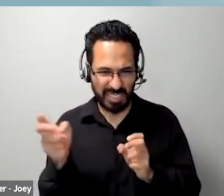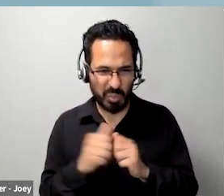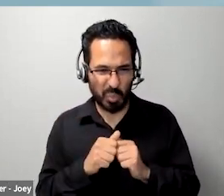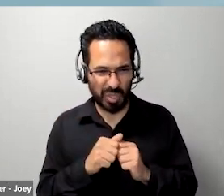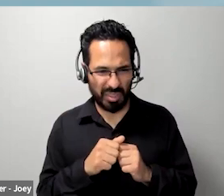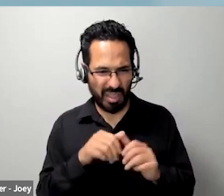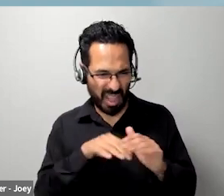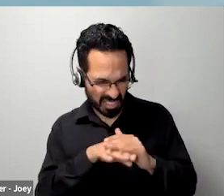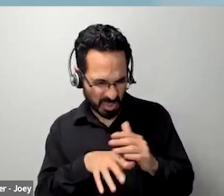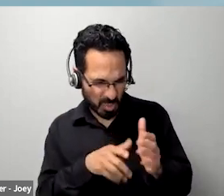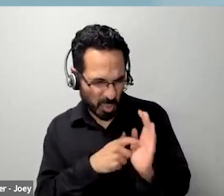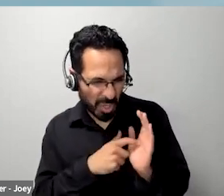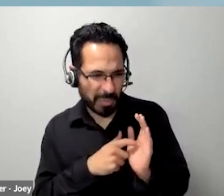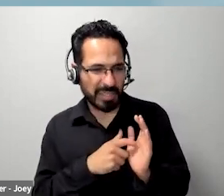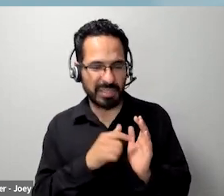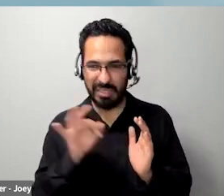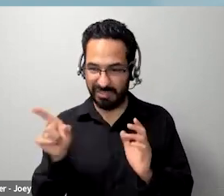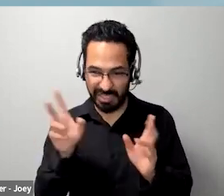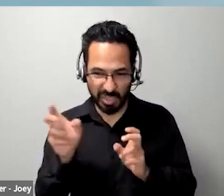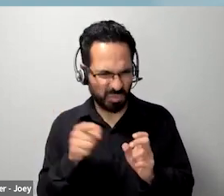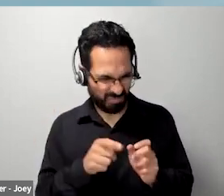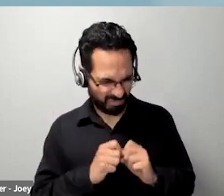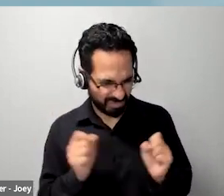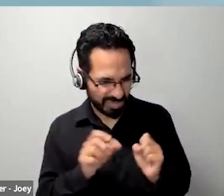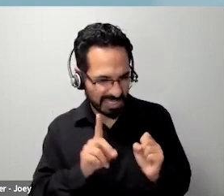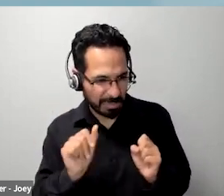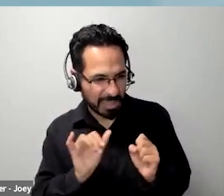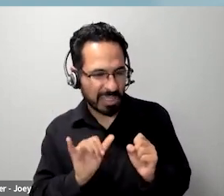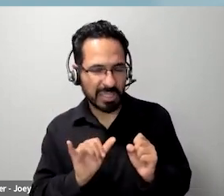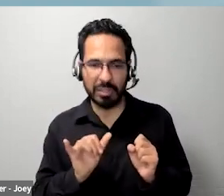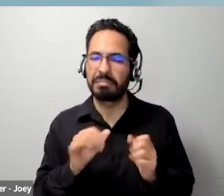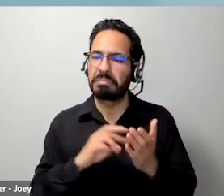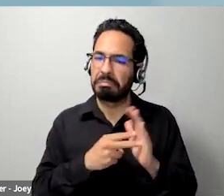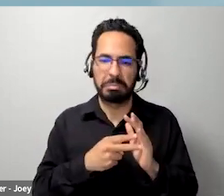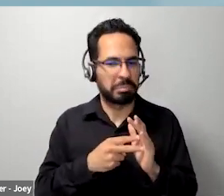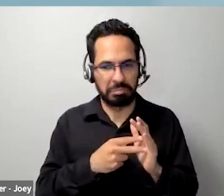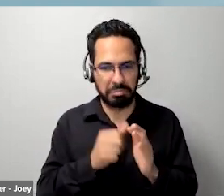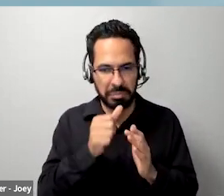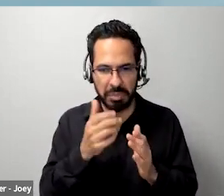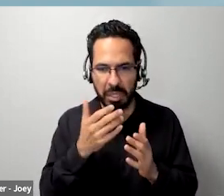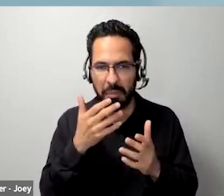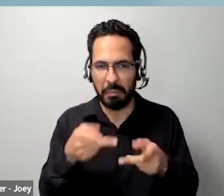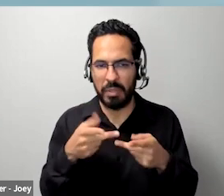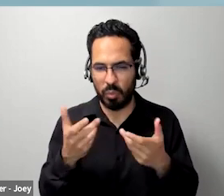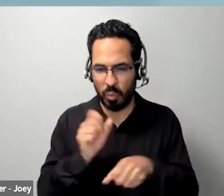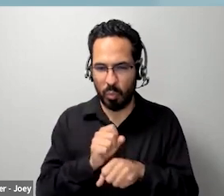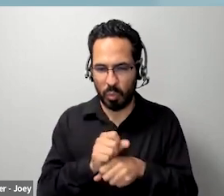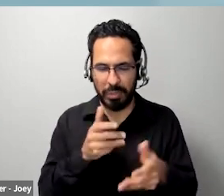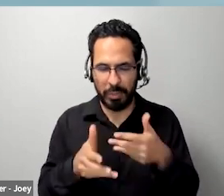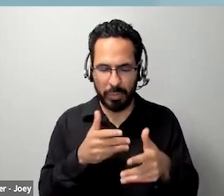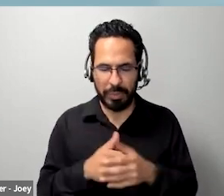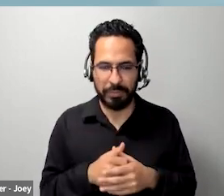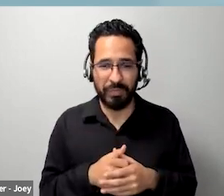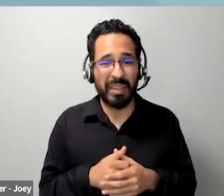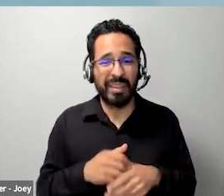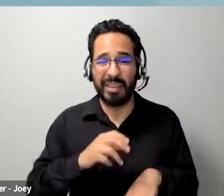they have an issue with you disclosing your disability, then that's likely not a place that you want to work anyway. And unfortunately, yeah, the